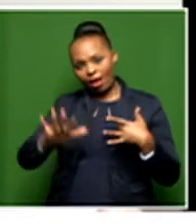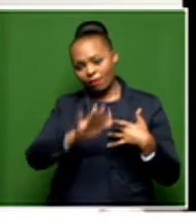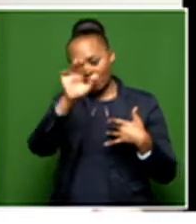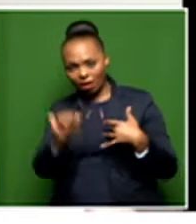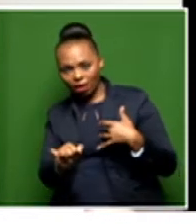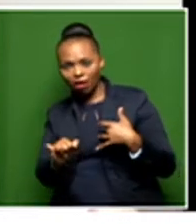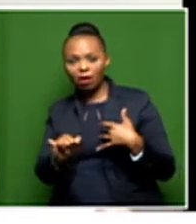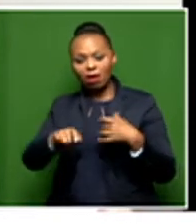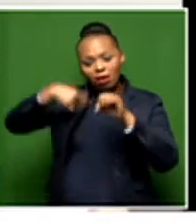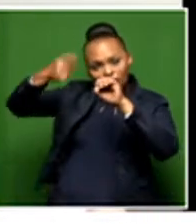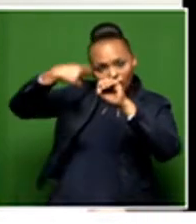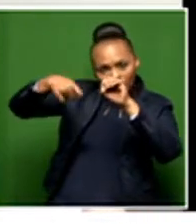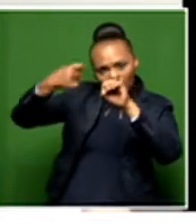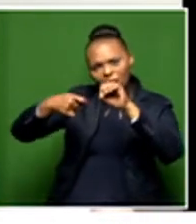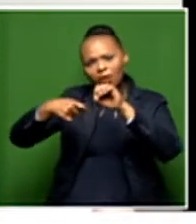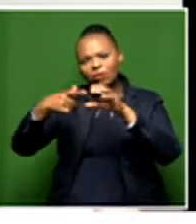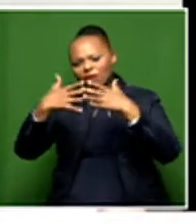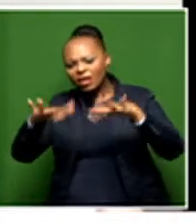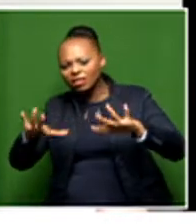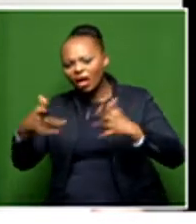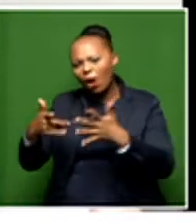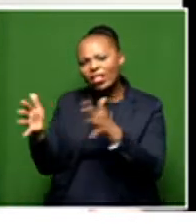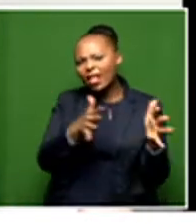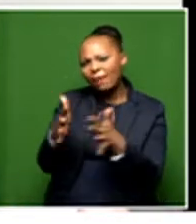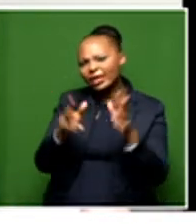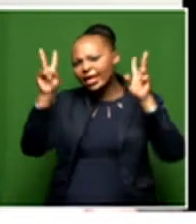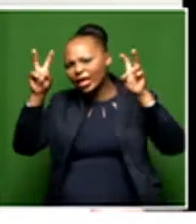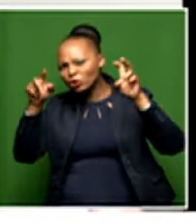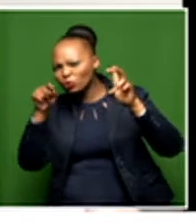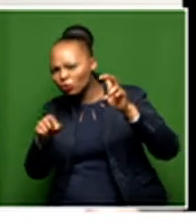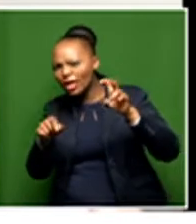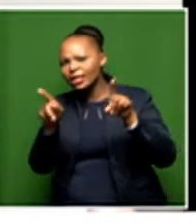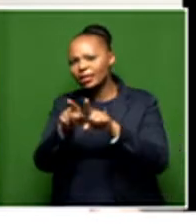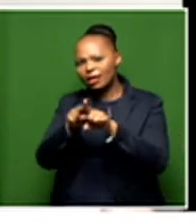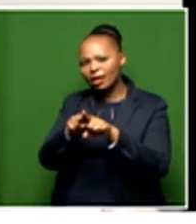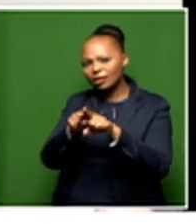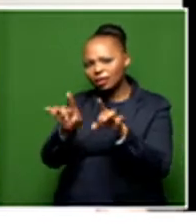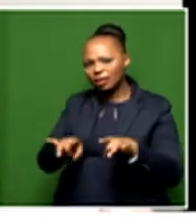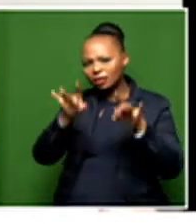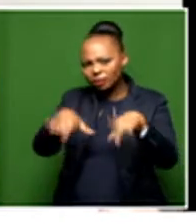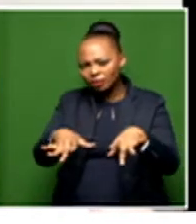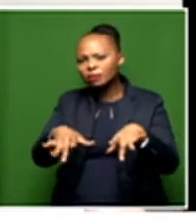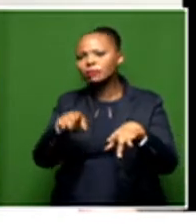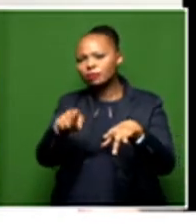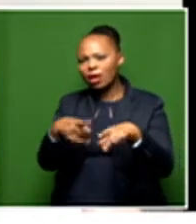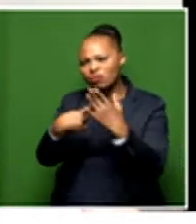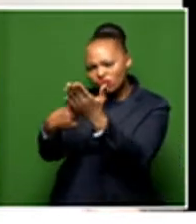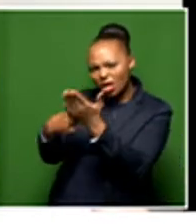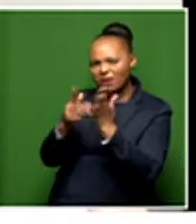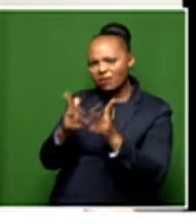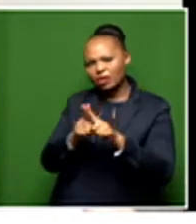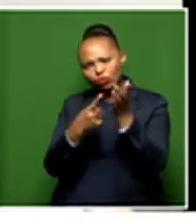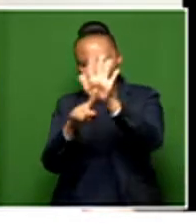Greta film with discussion afterwards about the climate issues. We had something in Khayelitsha at the Isivivana Center. So